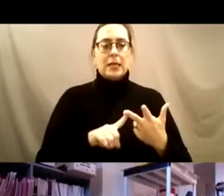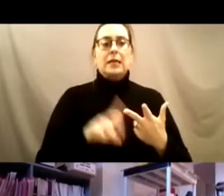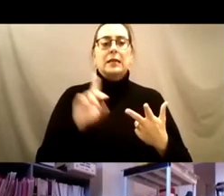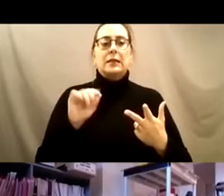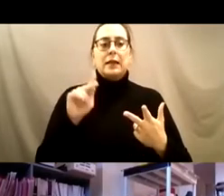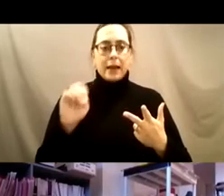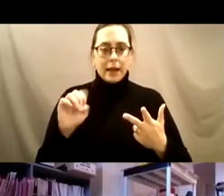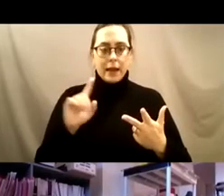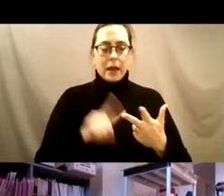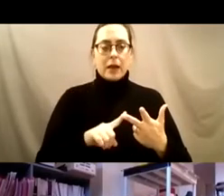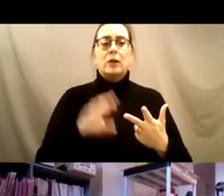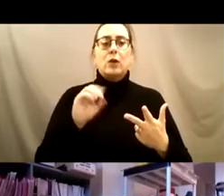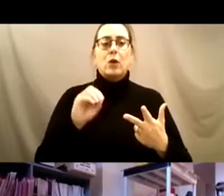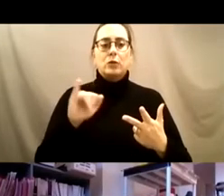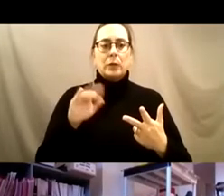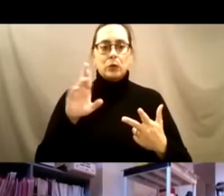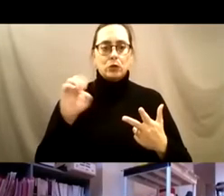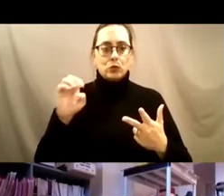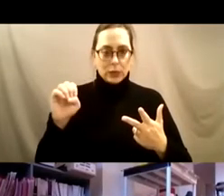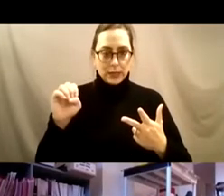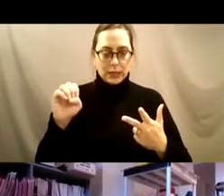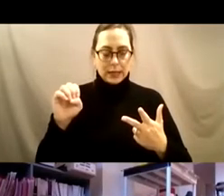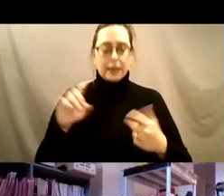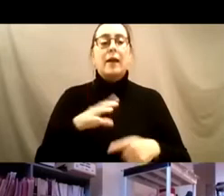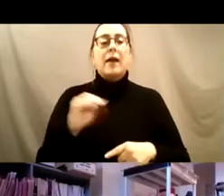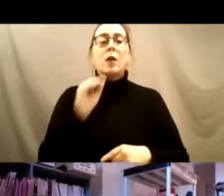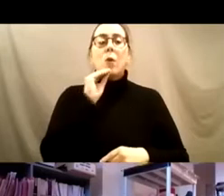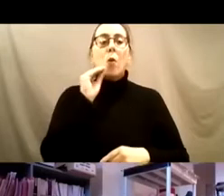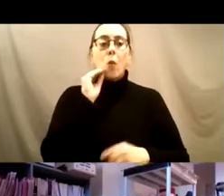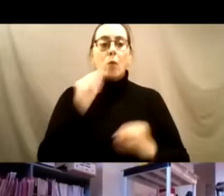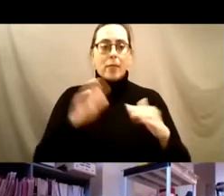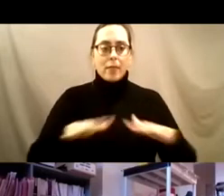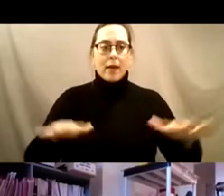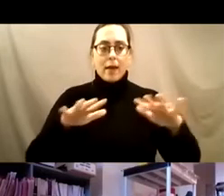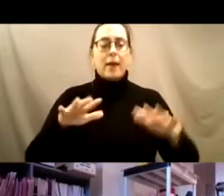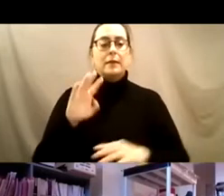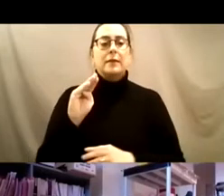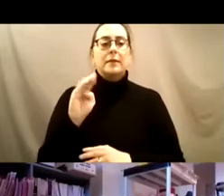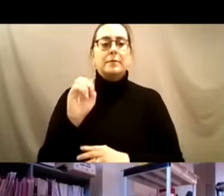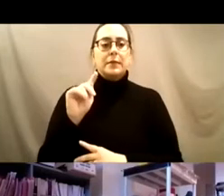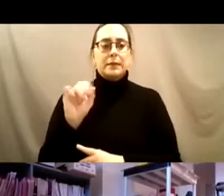Oji-Cree nations, and the homeland of the Métis.